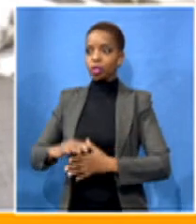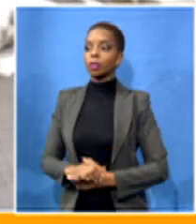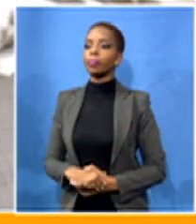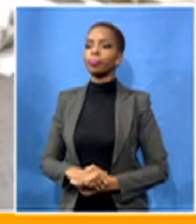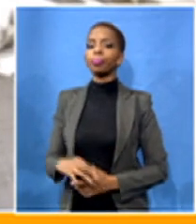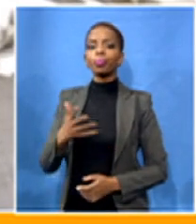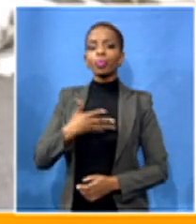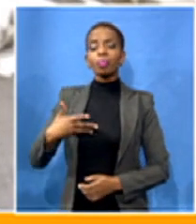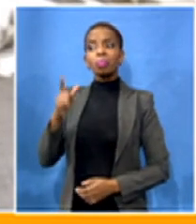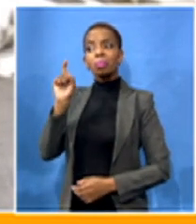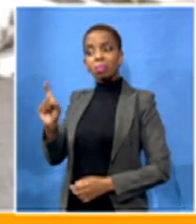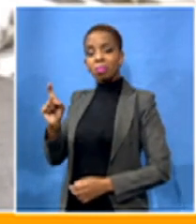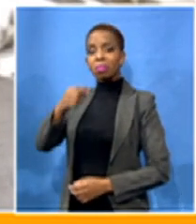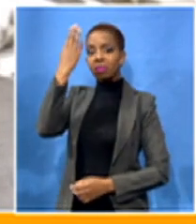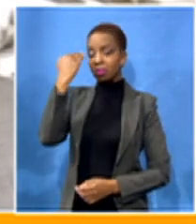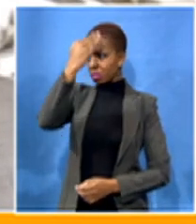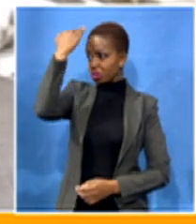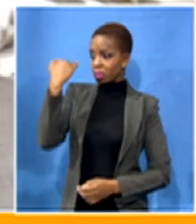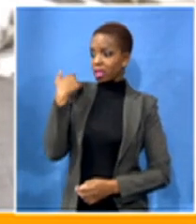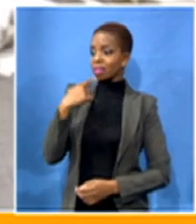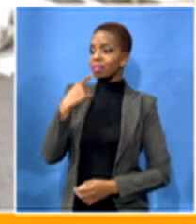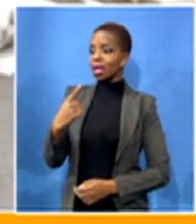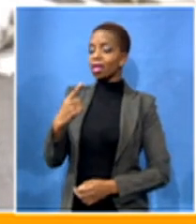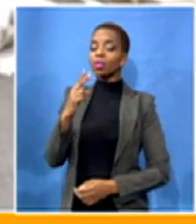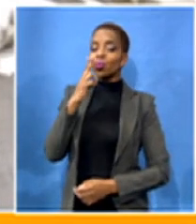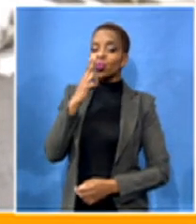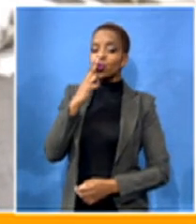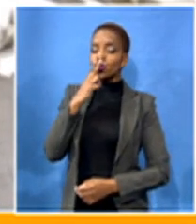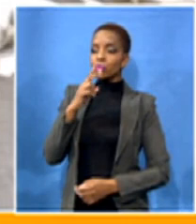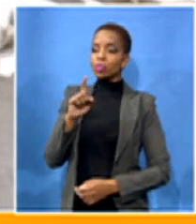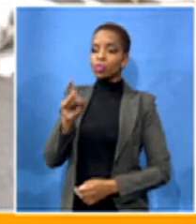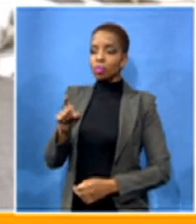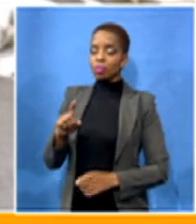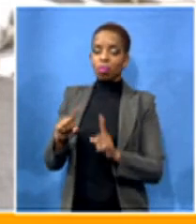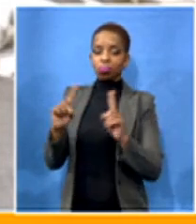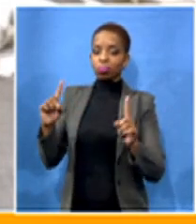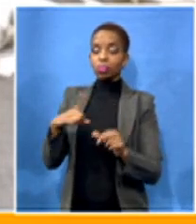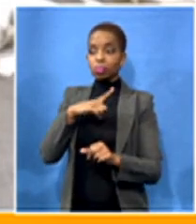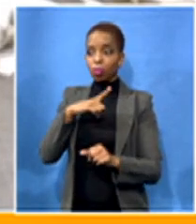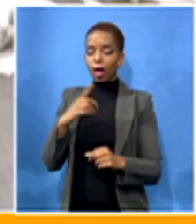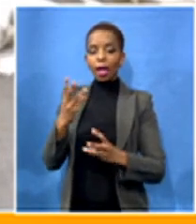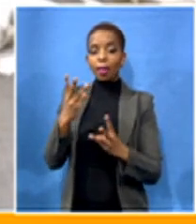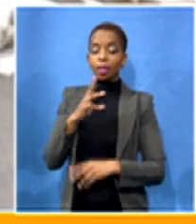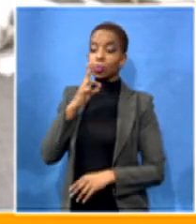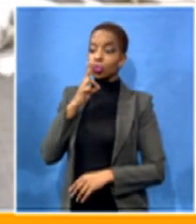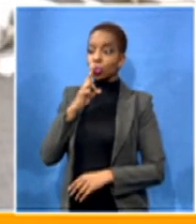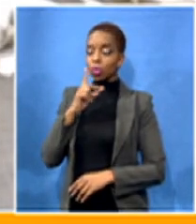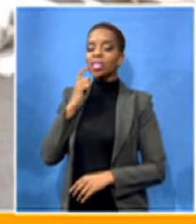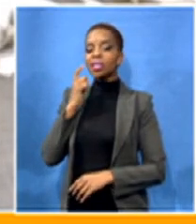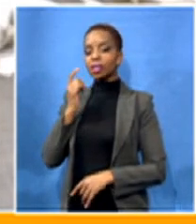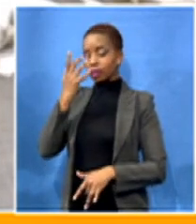defending the decision on the ban of the sale of cigarettes, saying that people who share a cigarette are at the risk of contracting the